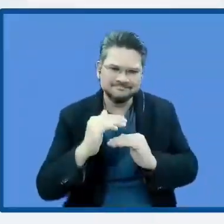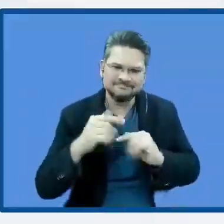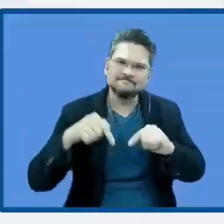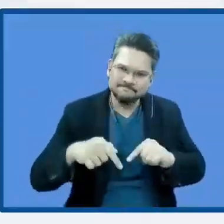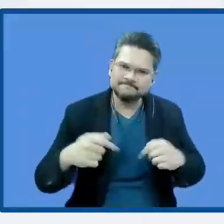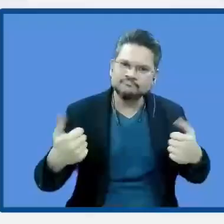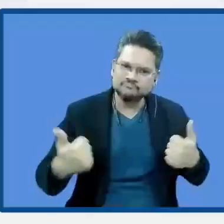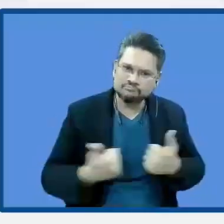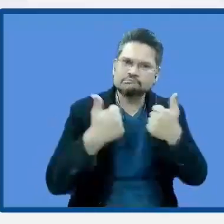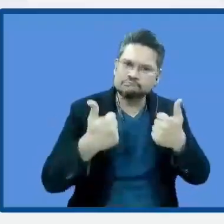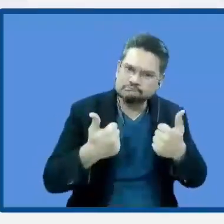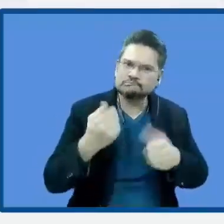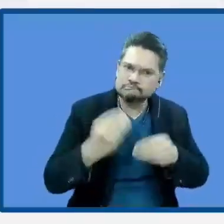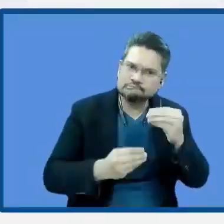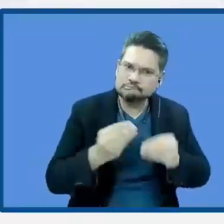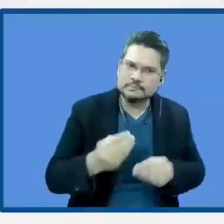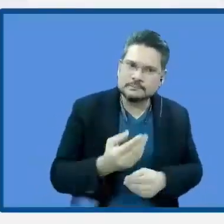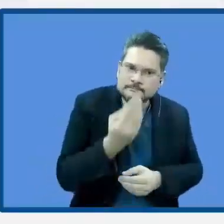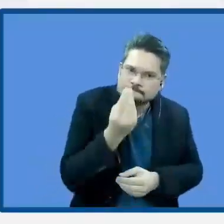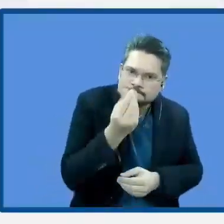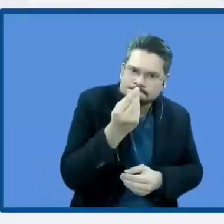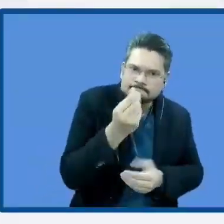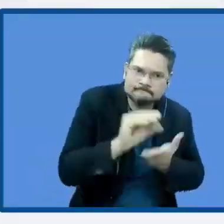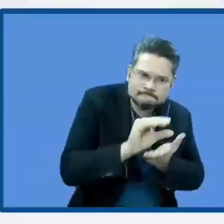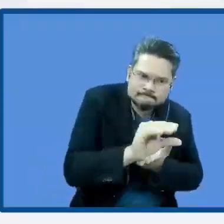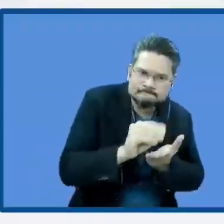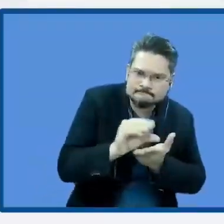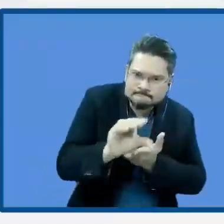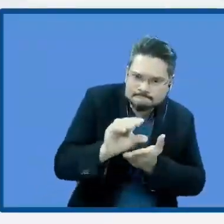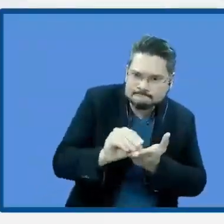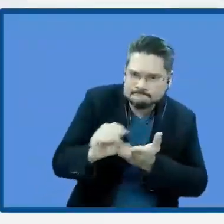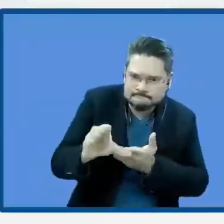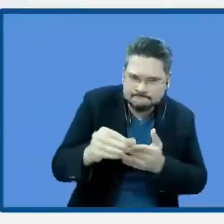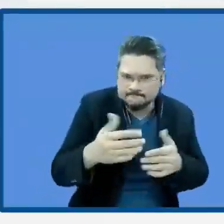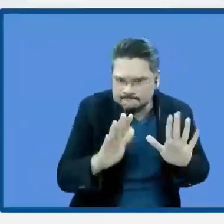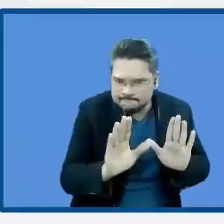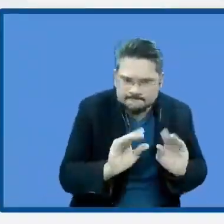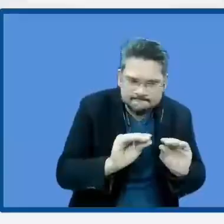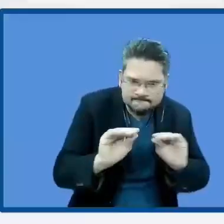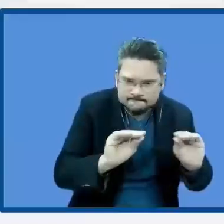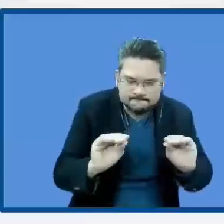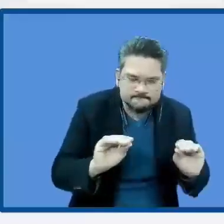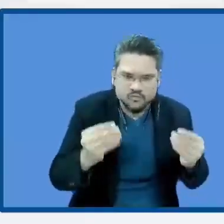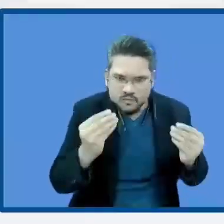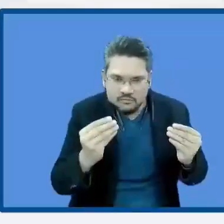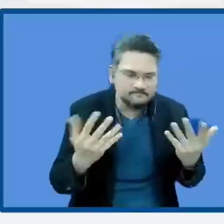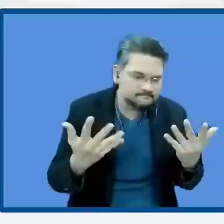and budgeting. But we shouldn't forget about it because that is our basis, allowing us to